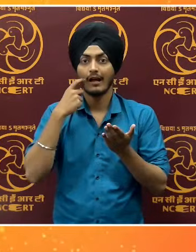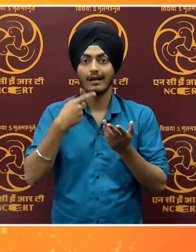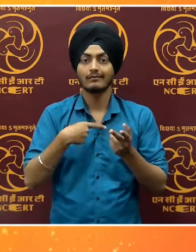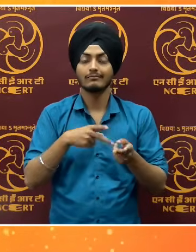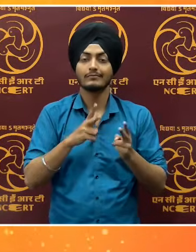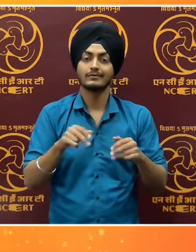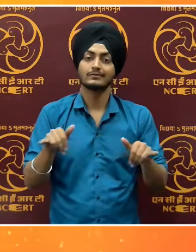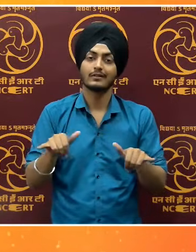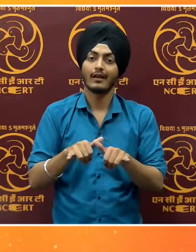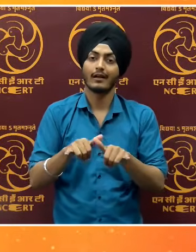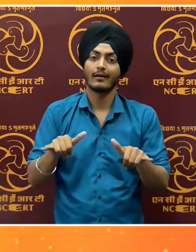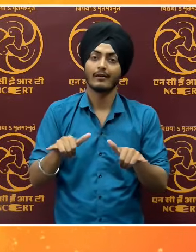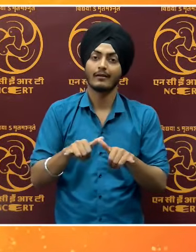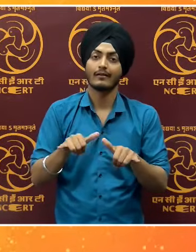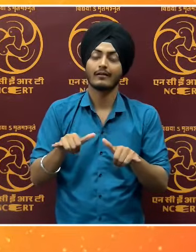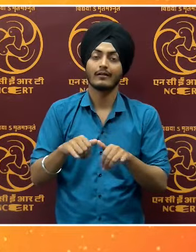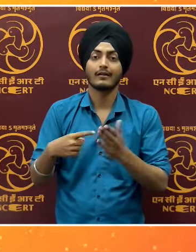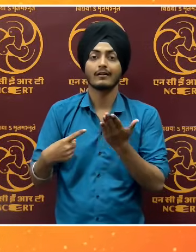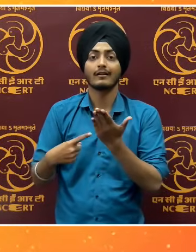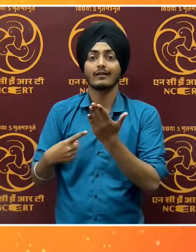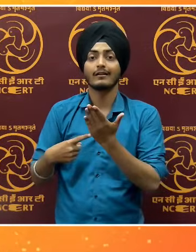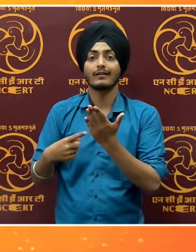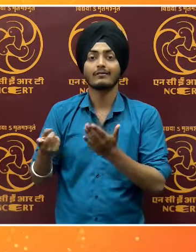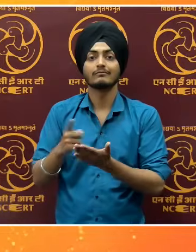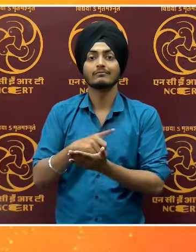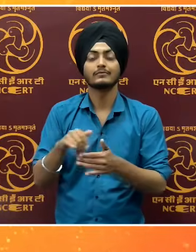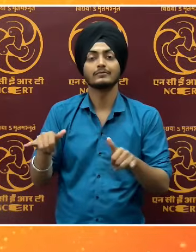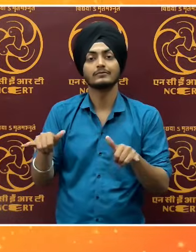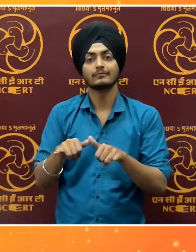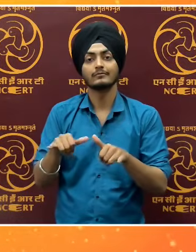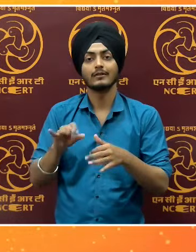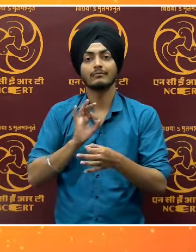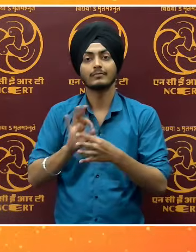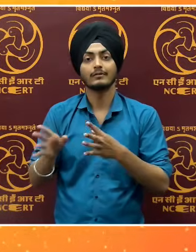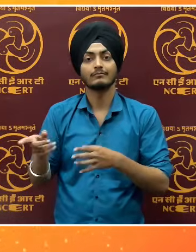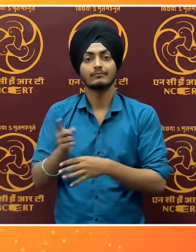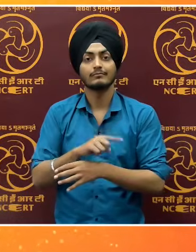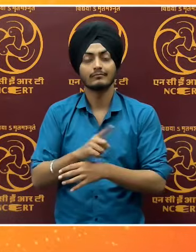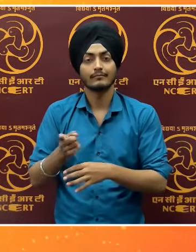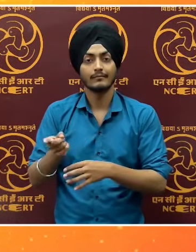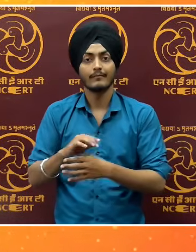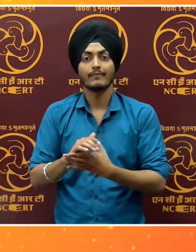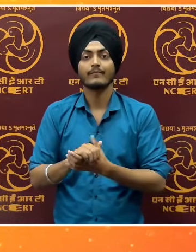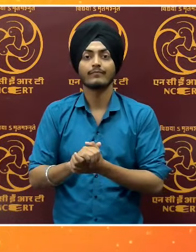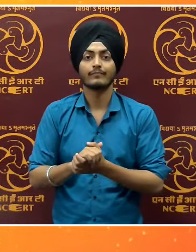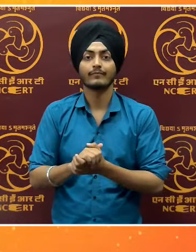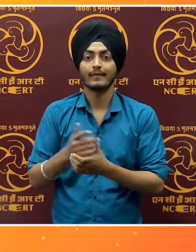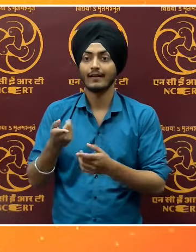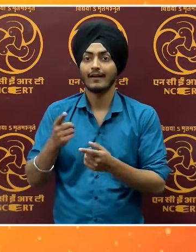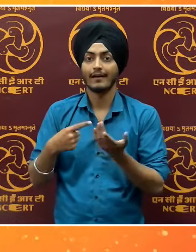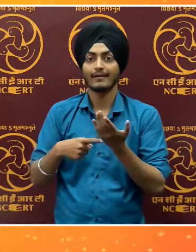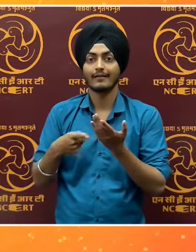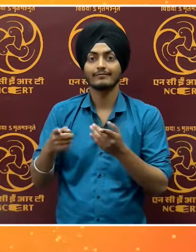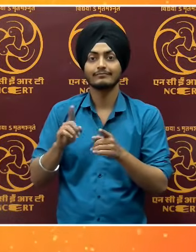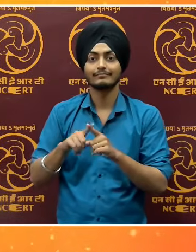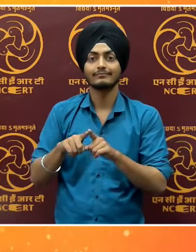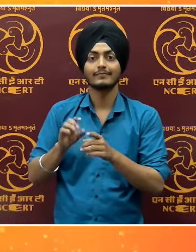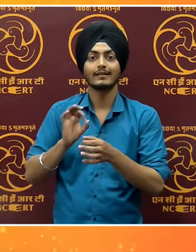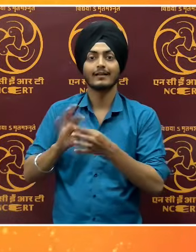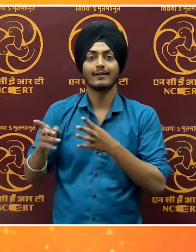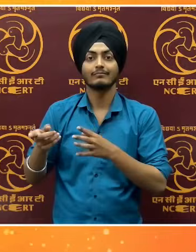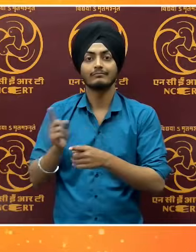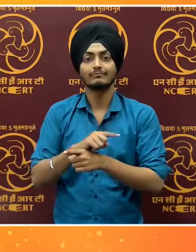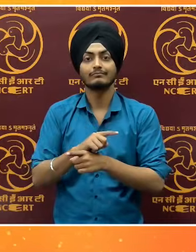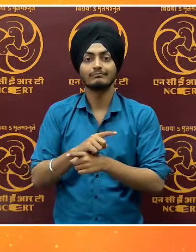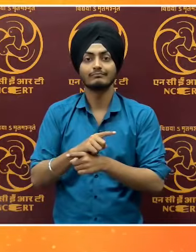both cases and T is also same for both cases. Therefore, heat energy developed is only depends